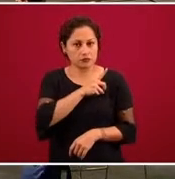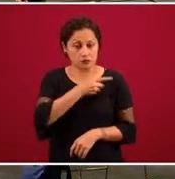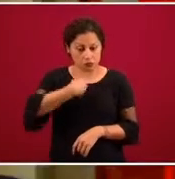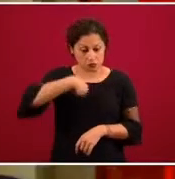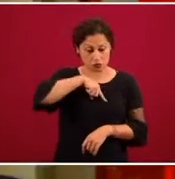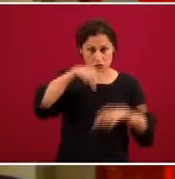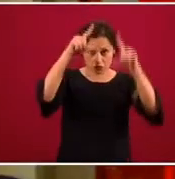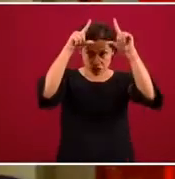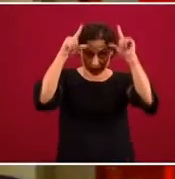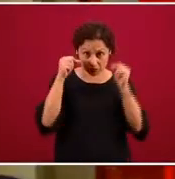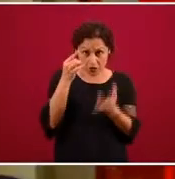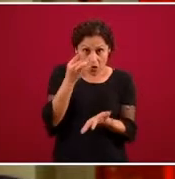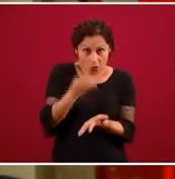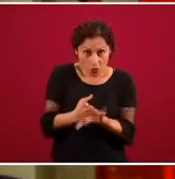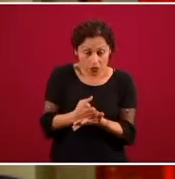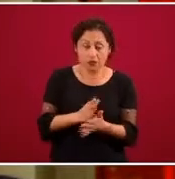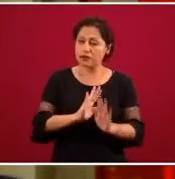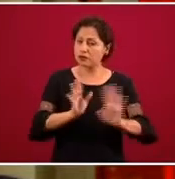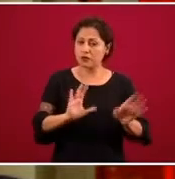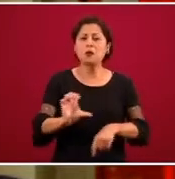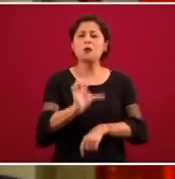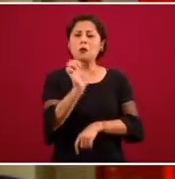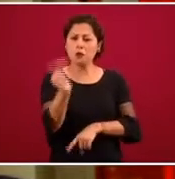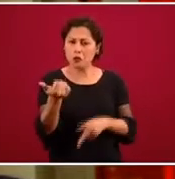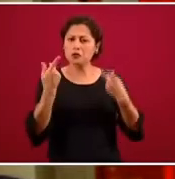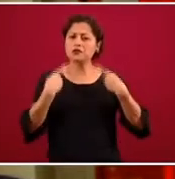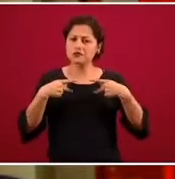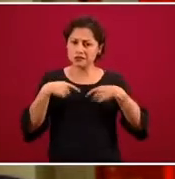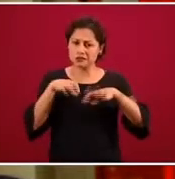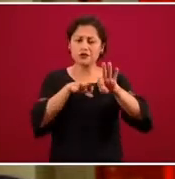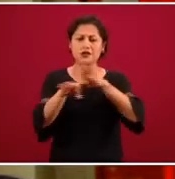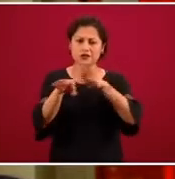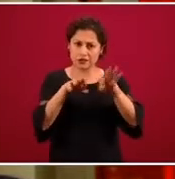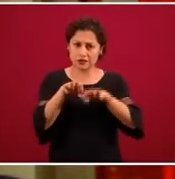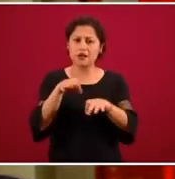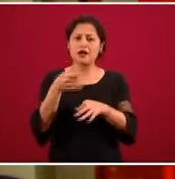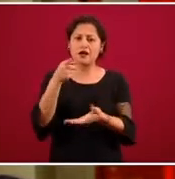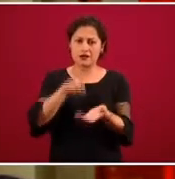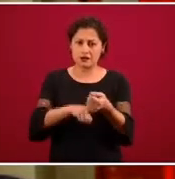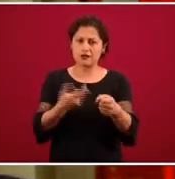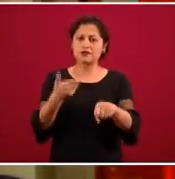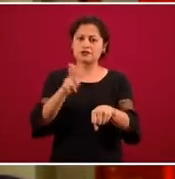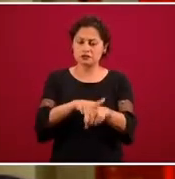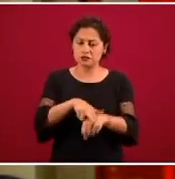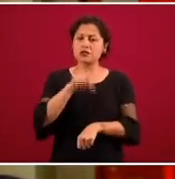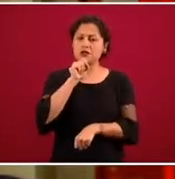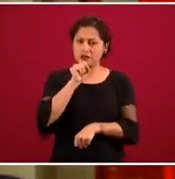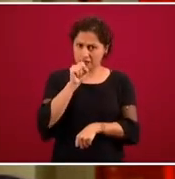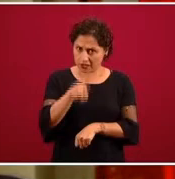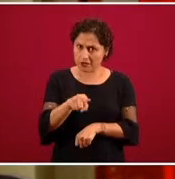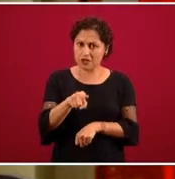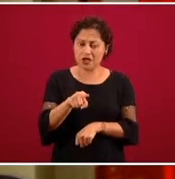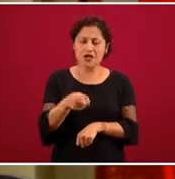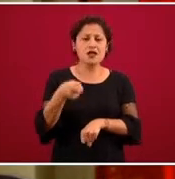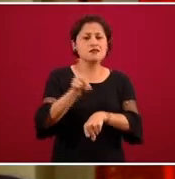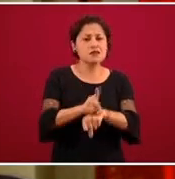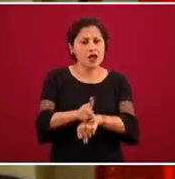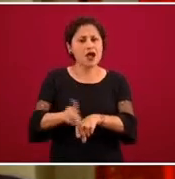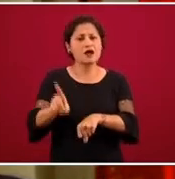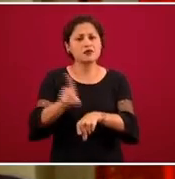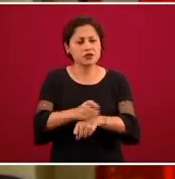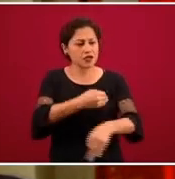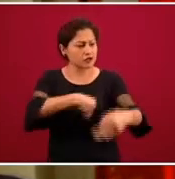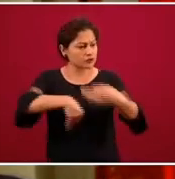nurses. This is by every single one of my colleagues. And they're all on the battlefield every single day.